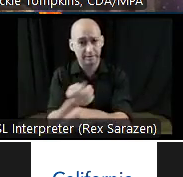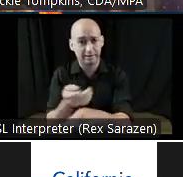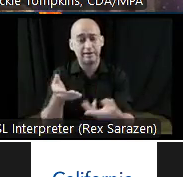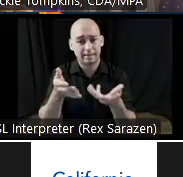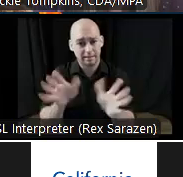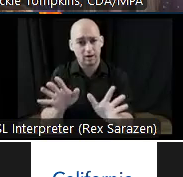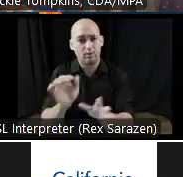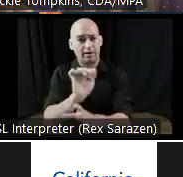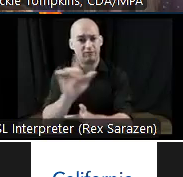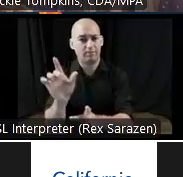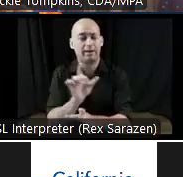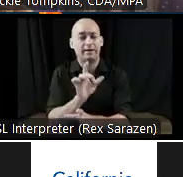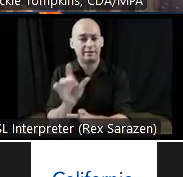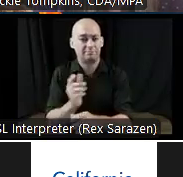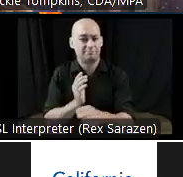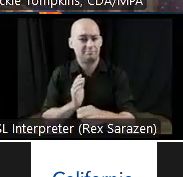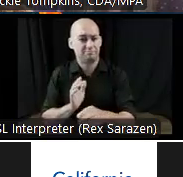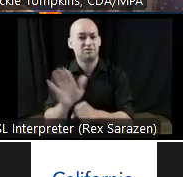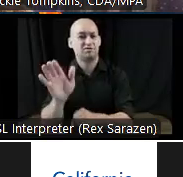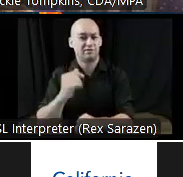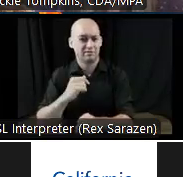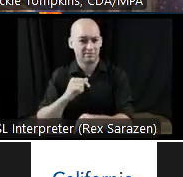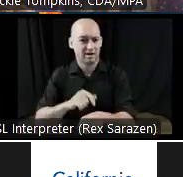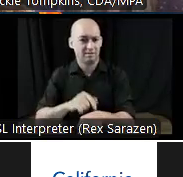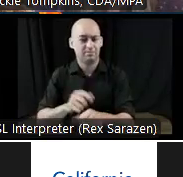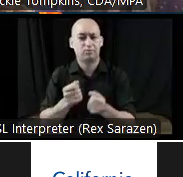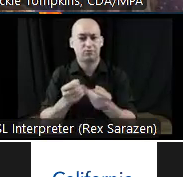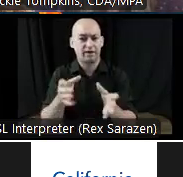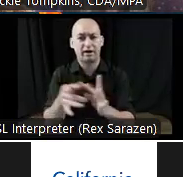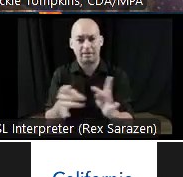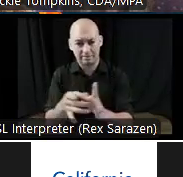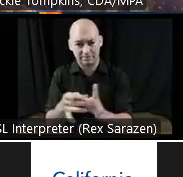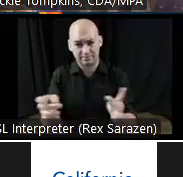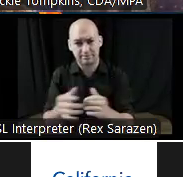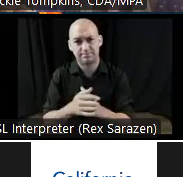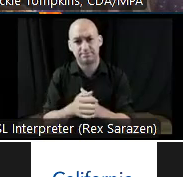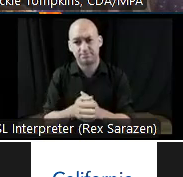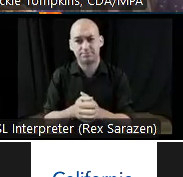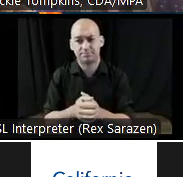everybody sufficient time to provide their comments. Next slide.